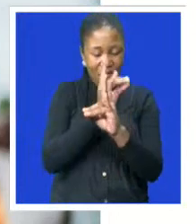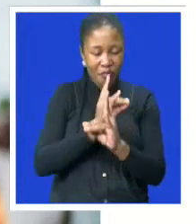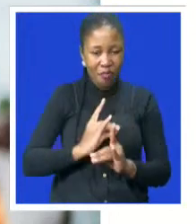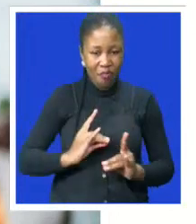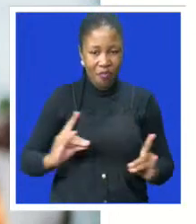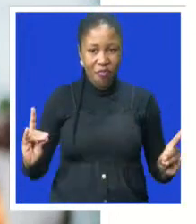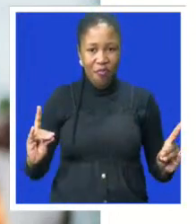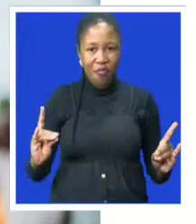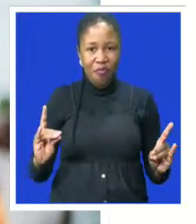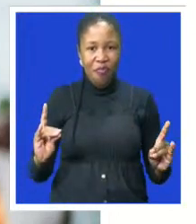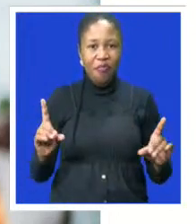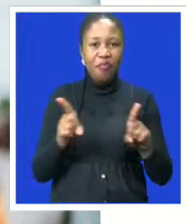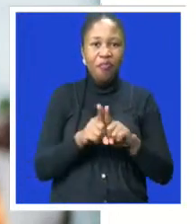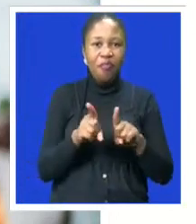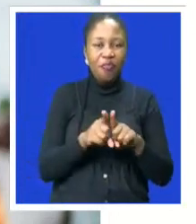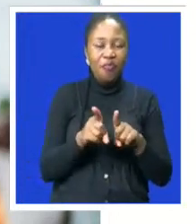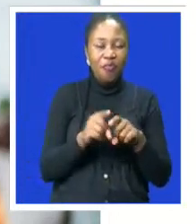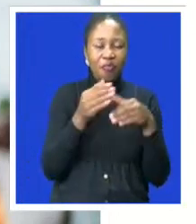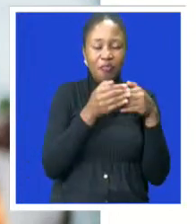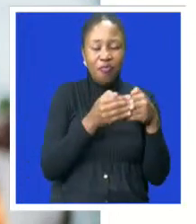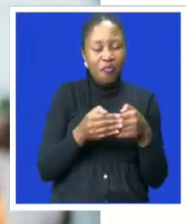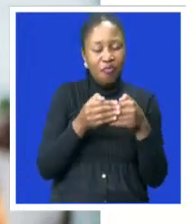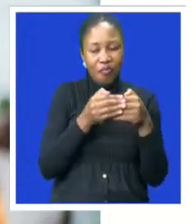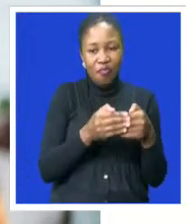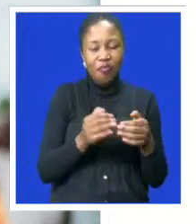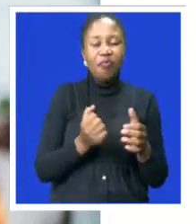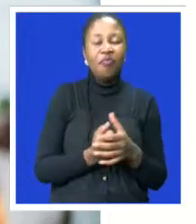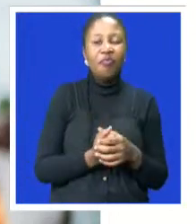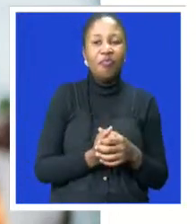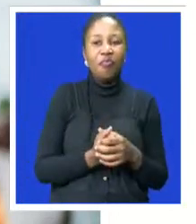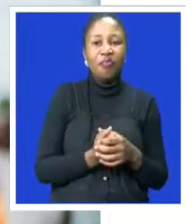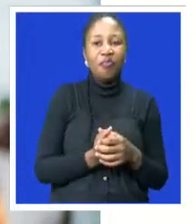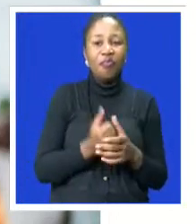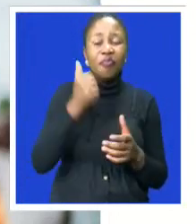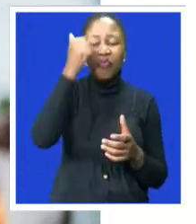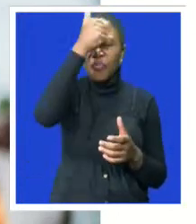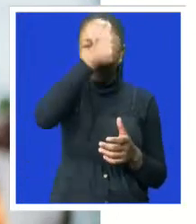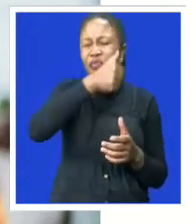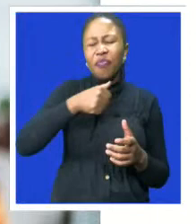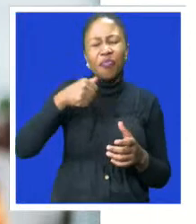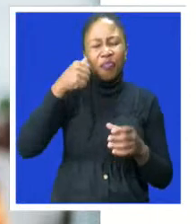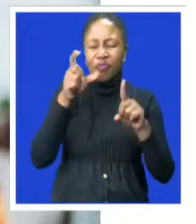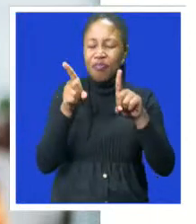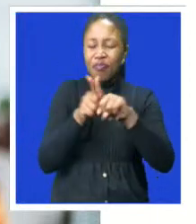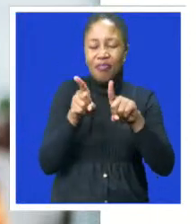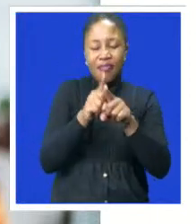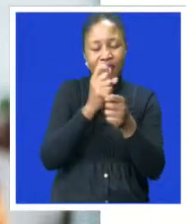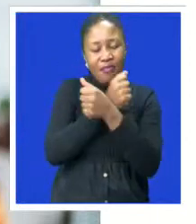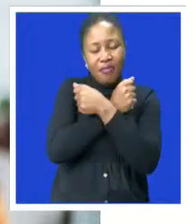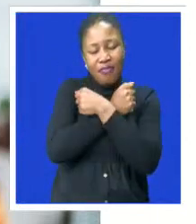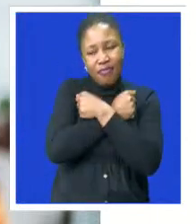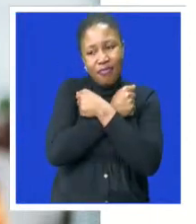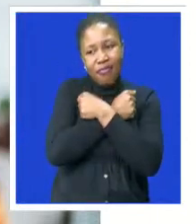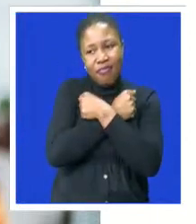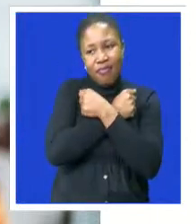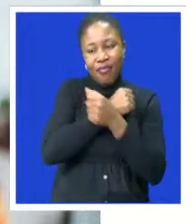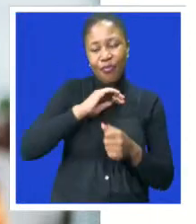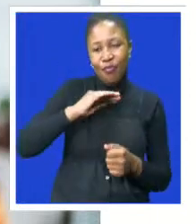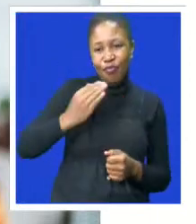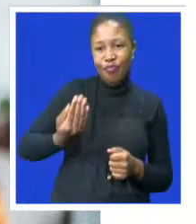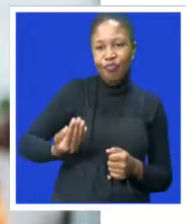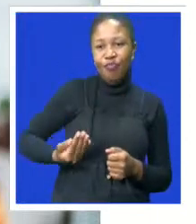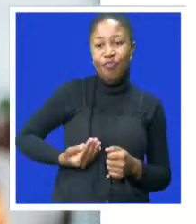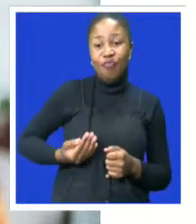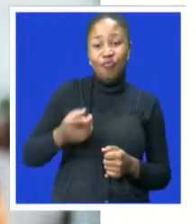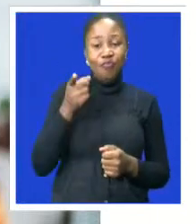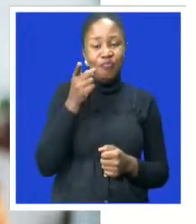God who loves all that he created, because God loves Nigiwe, so he provided water so that Nigiwe will be